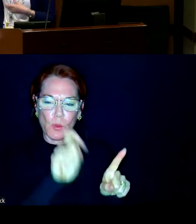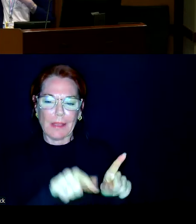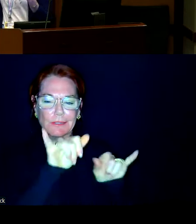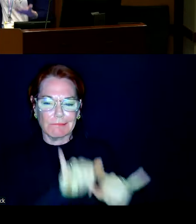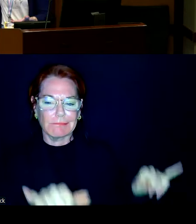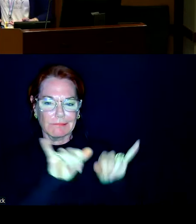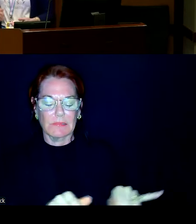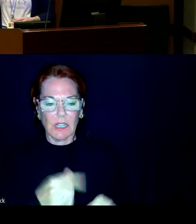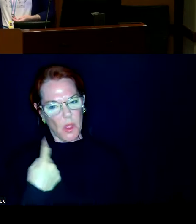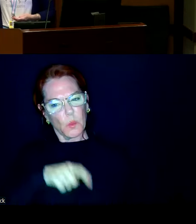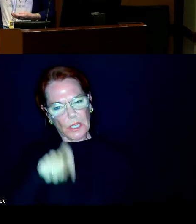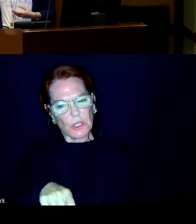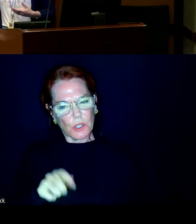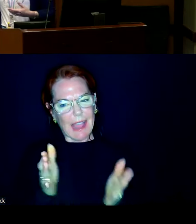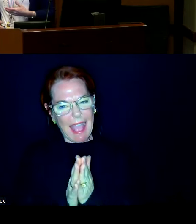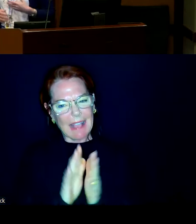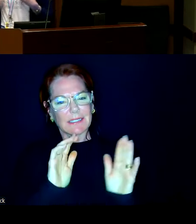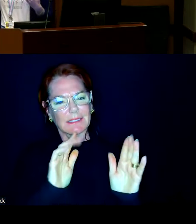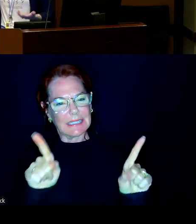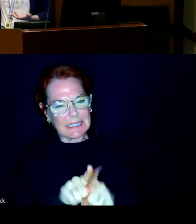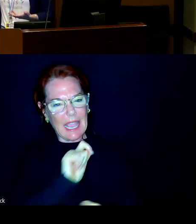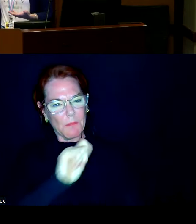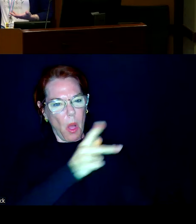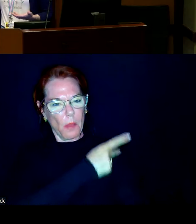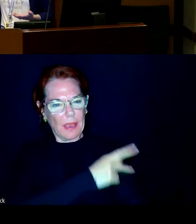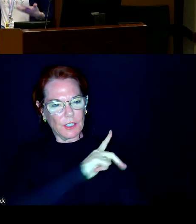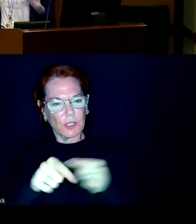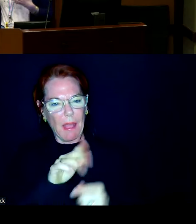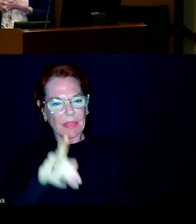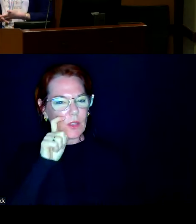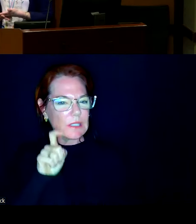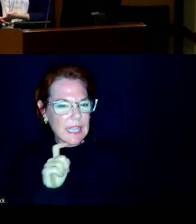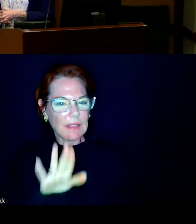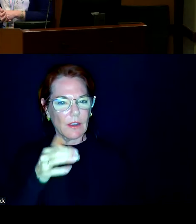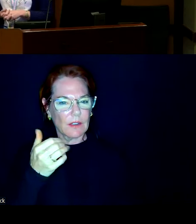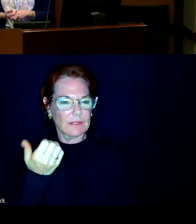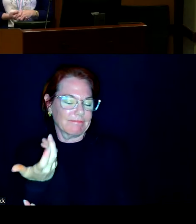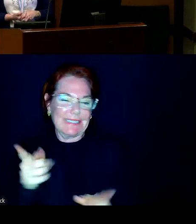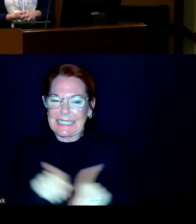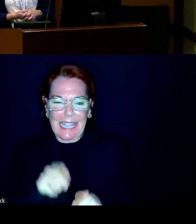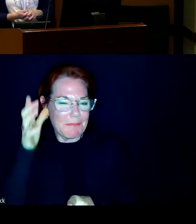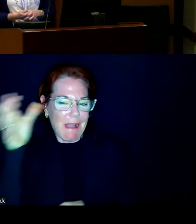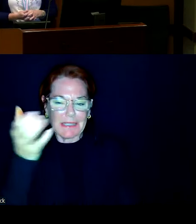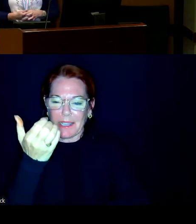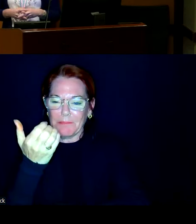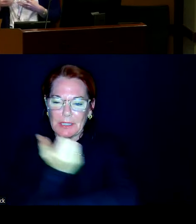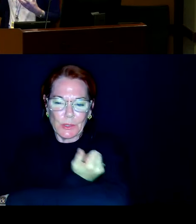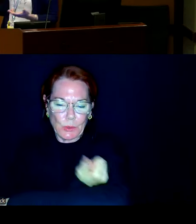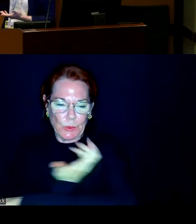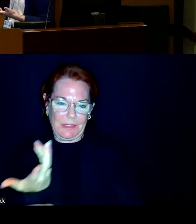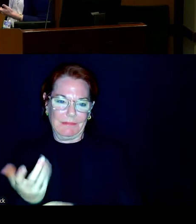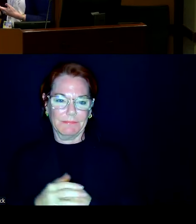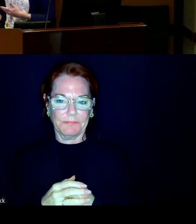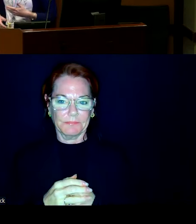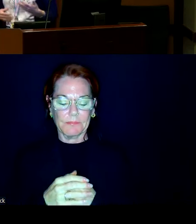and their substance use and their gender and their race, ethnicity, instead of making an assumptions to treat somebody more holistically. And